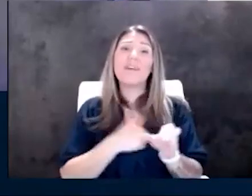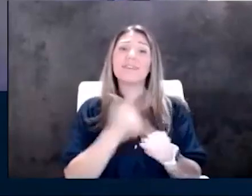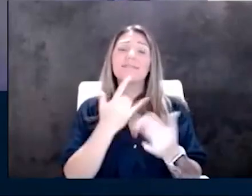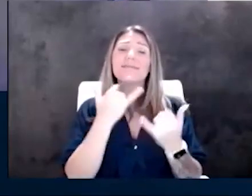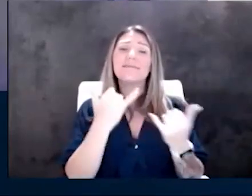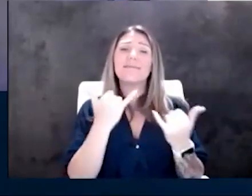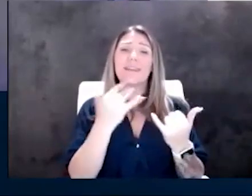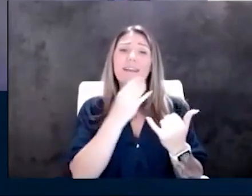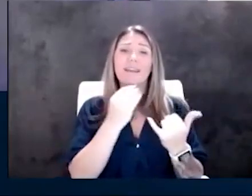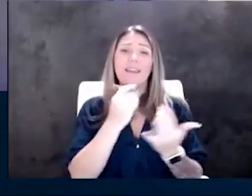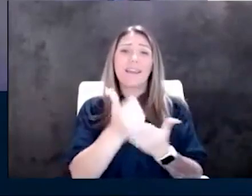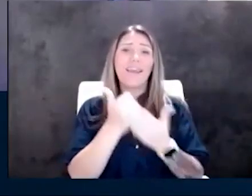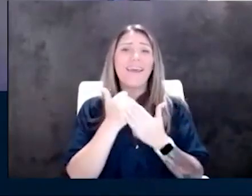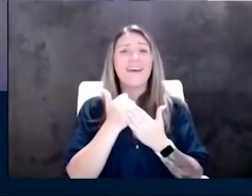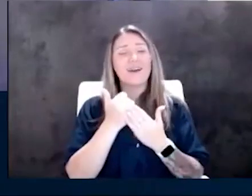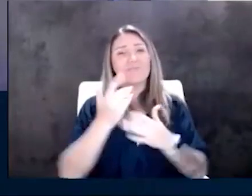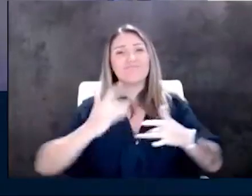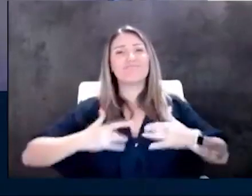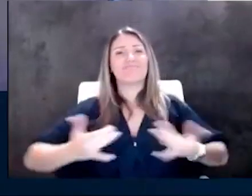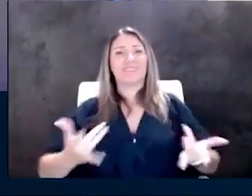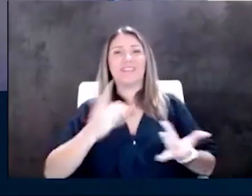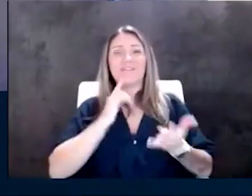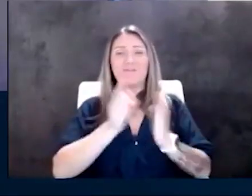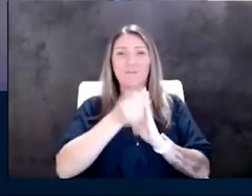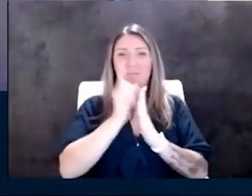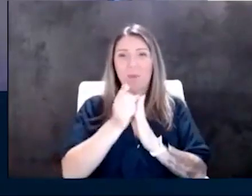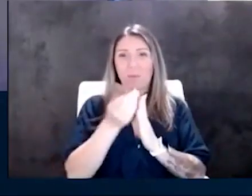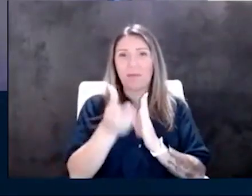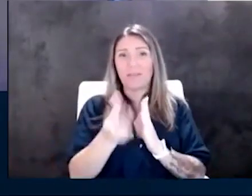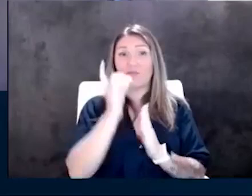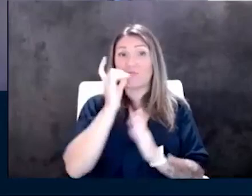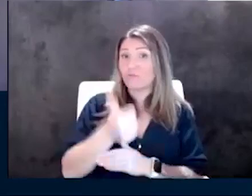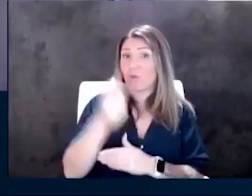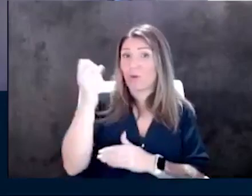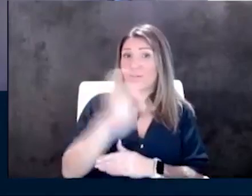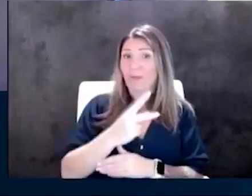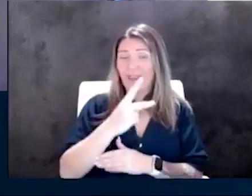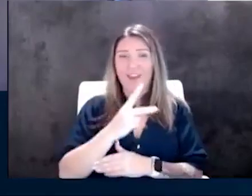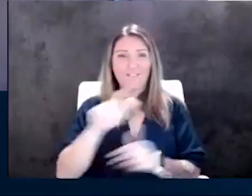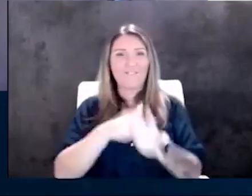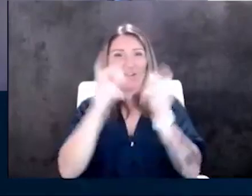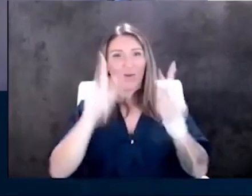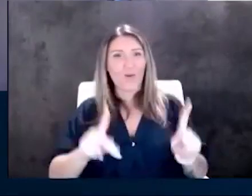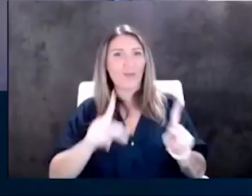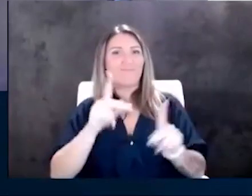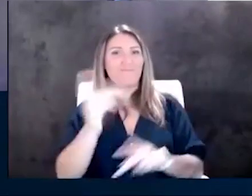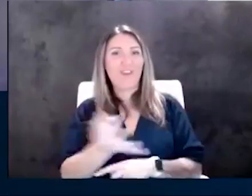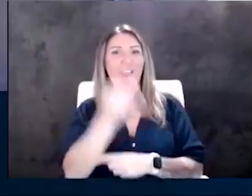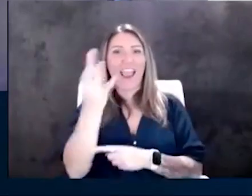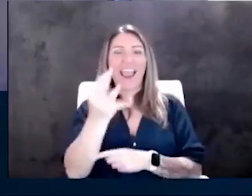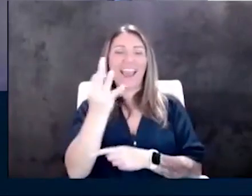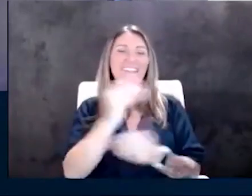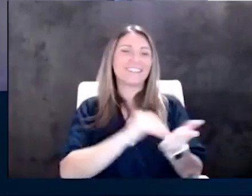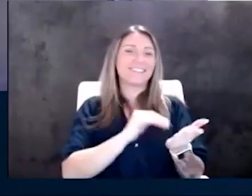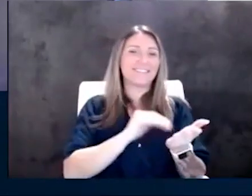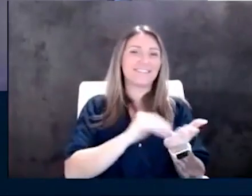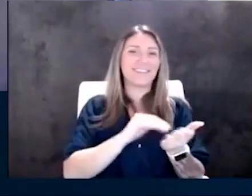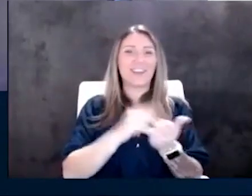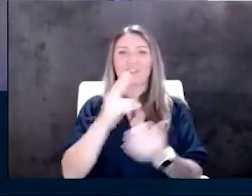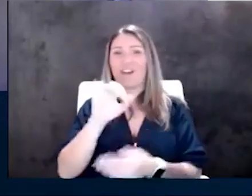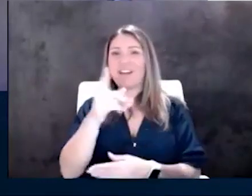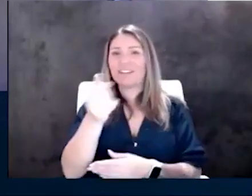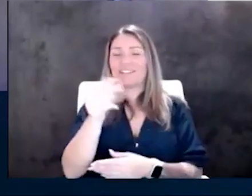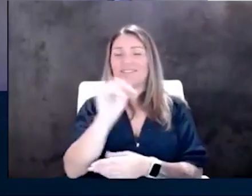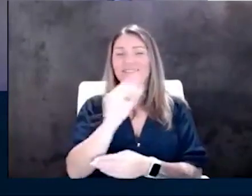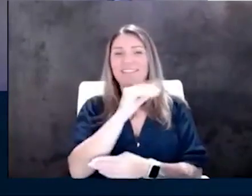us entertain you for a moment there. Okay. Tomorrow we are back with Follow Up Friday. Dr. Hawkinson, Amanda Kapler is going to be here too. We're going to answer those questions that maybe we did